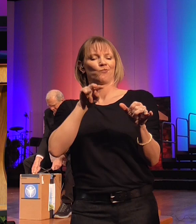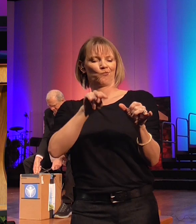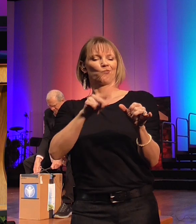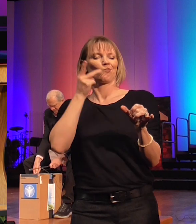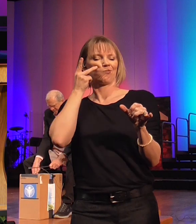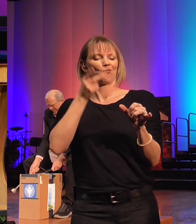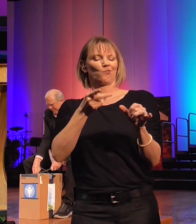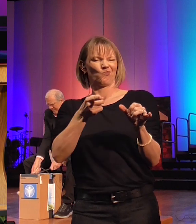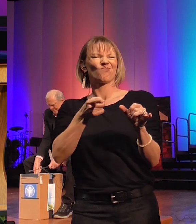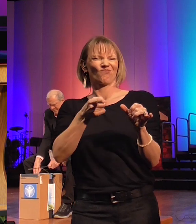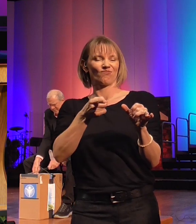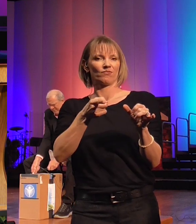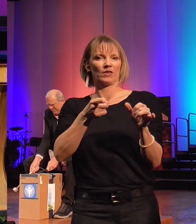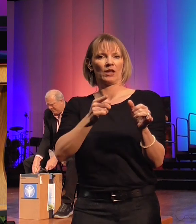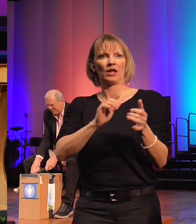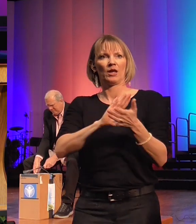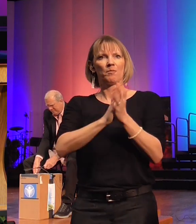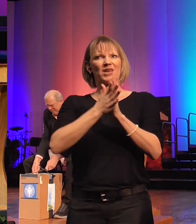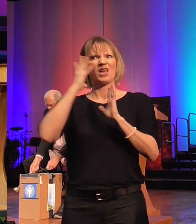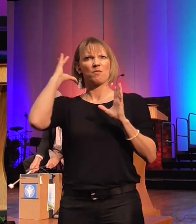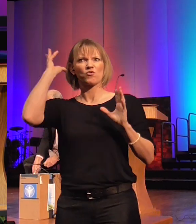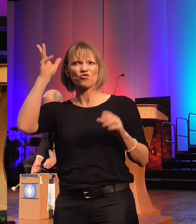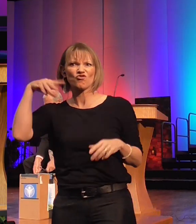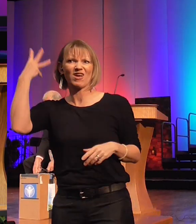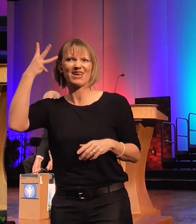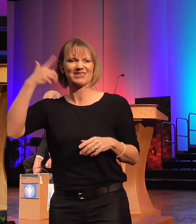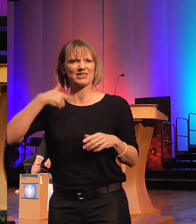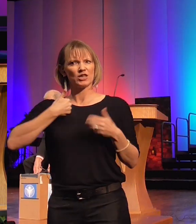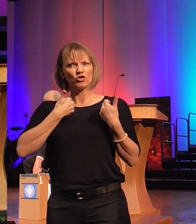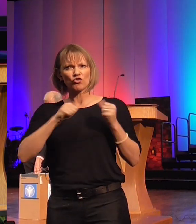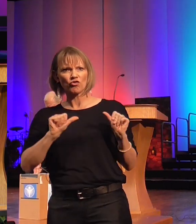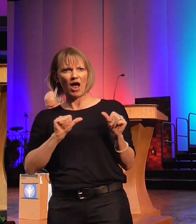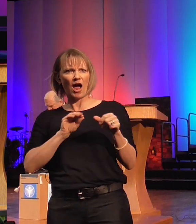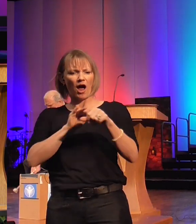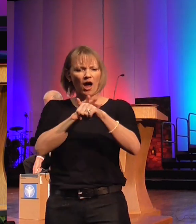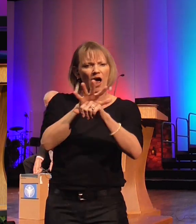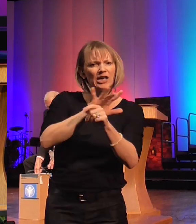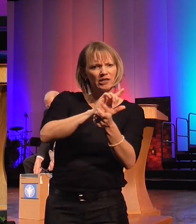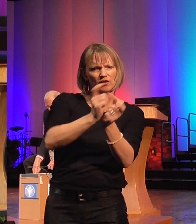crazy when I tried to change it.